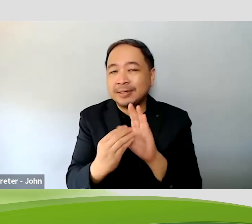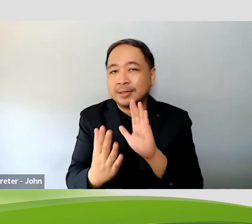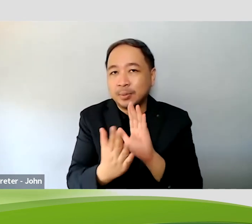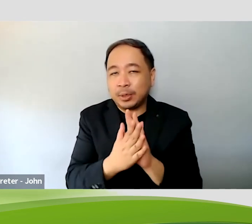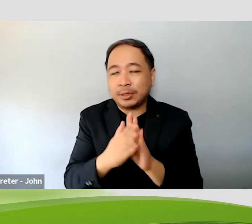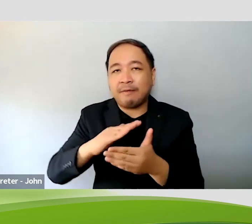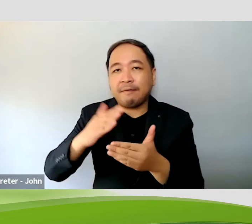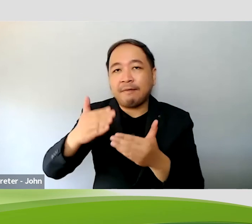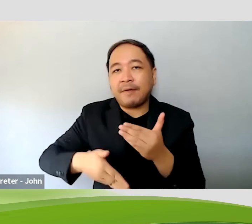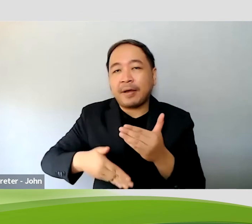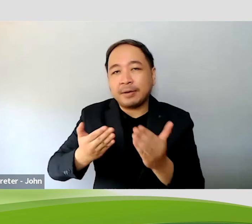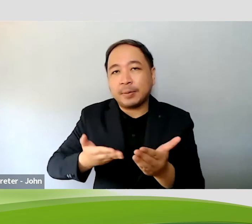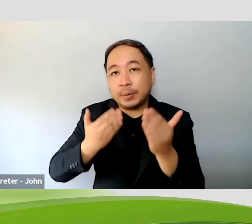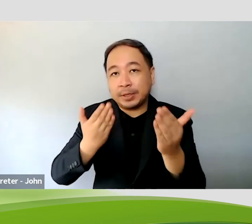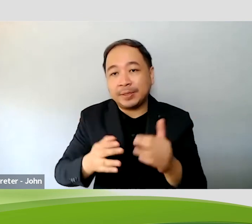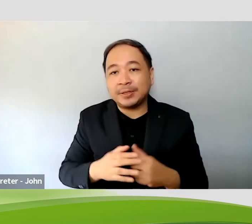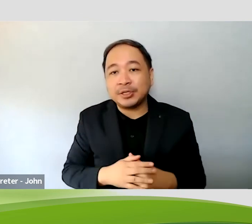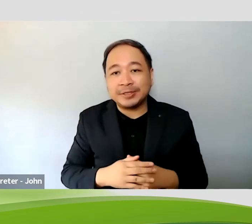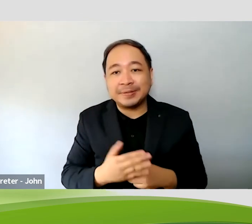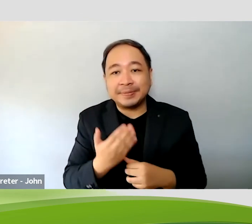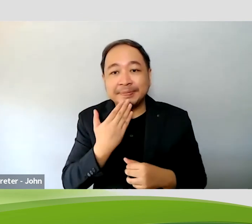final recommendations. Thank you.